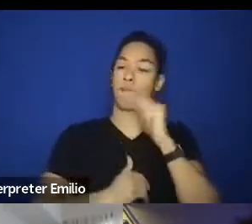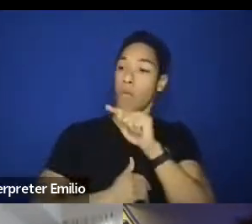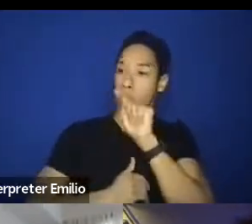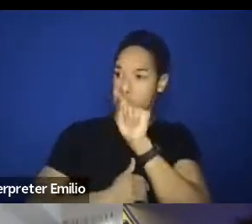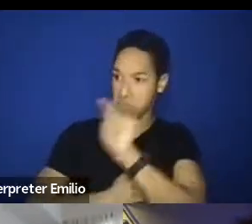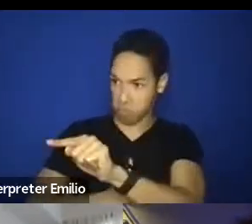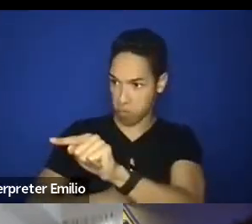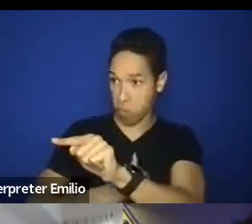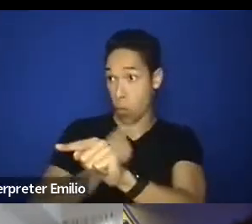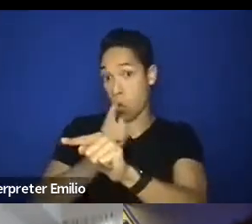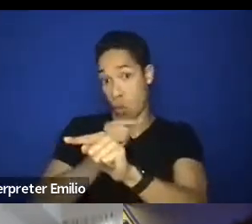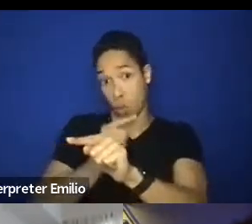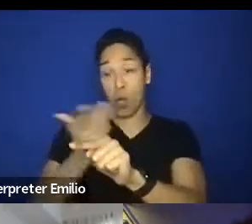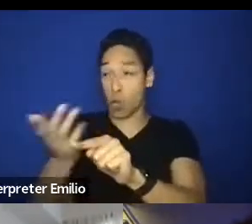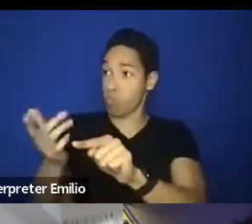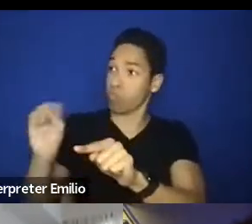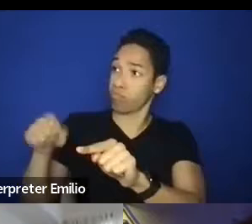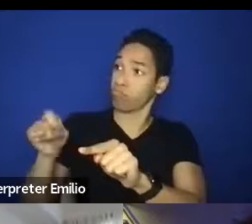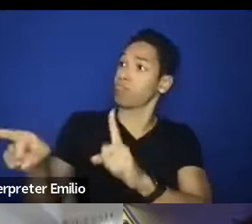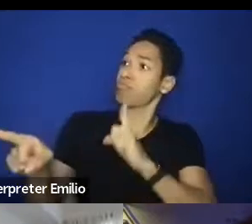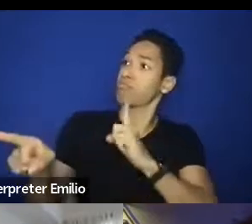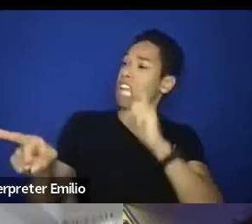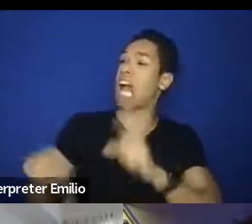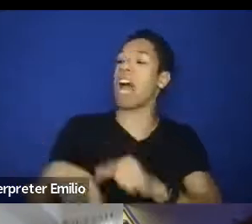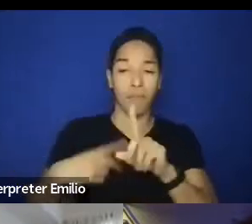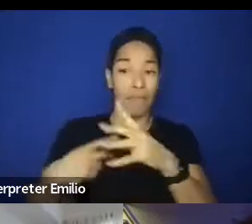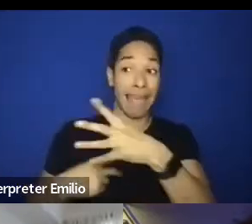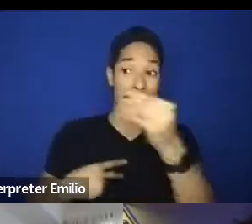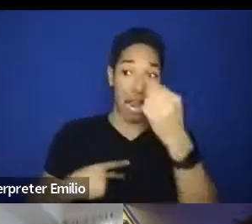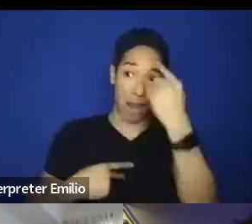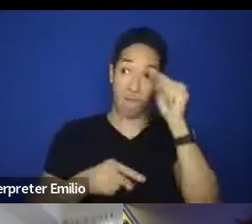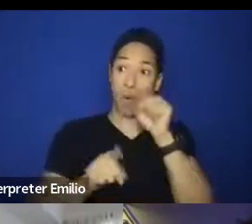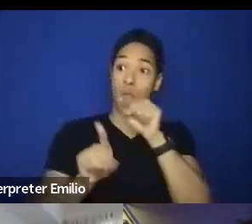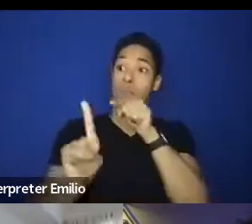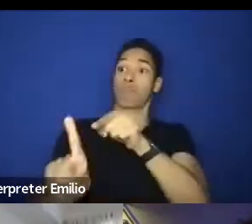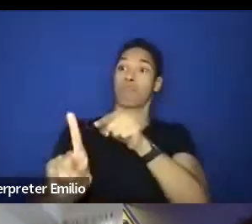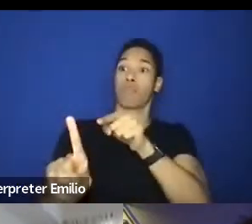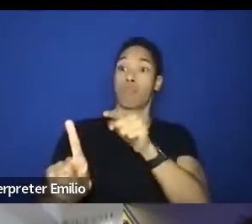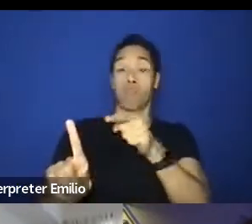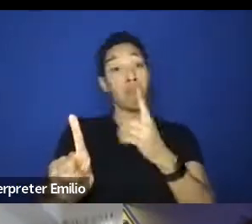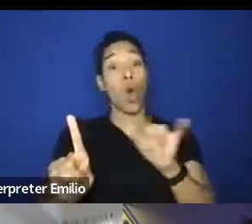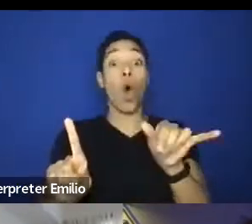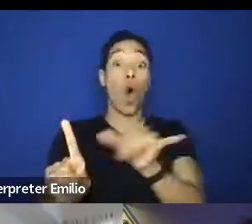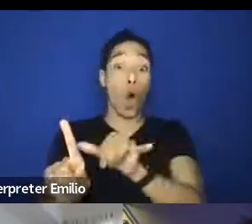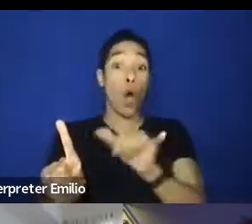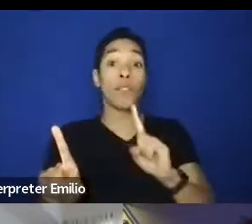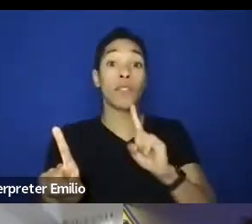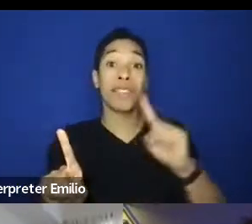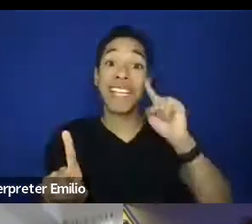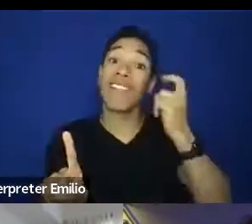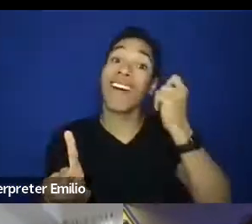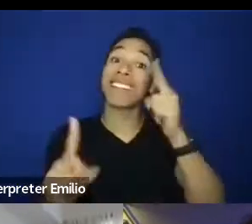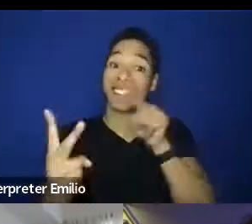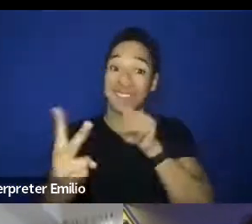it accessible for person X who's also deaf, but may have different ways they view their own deafness. And